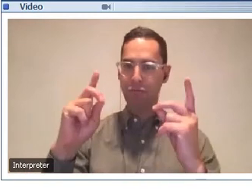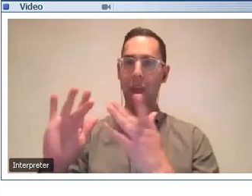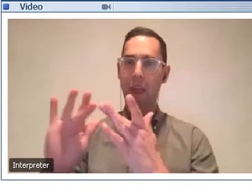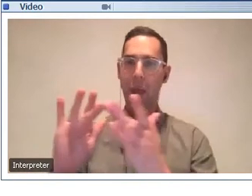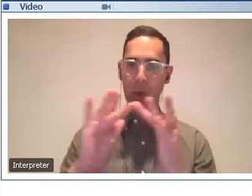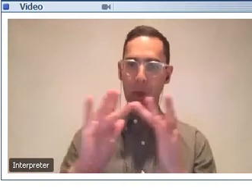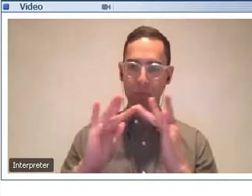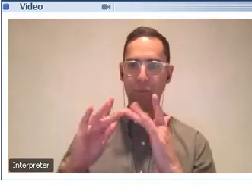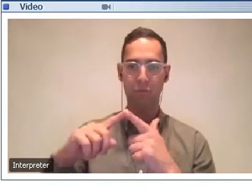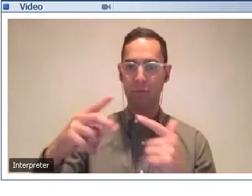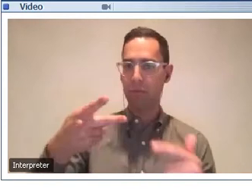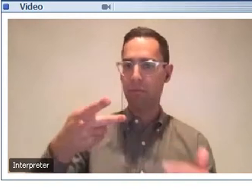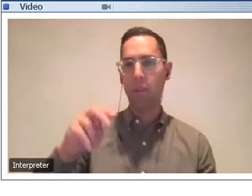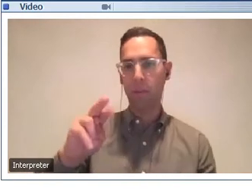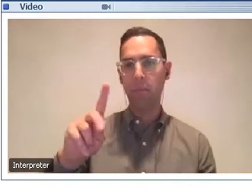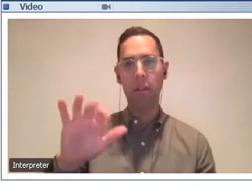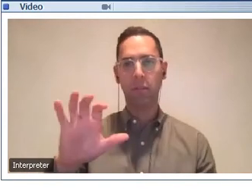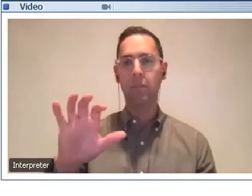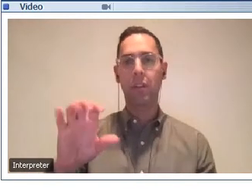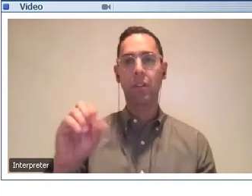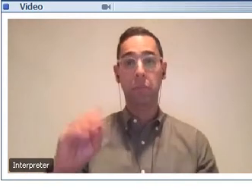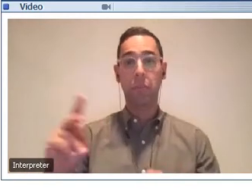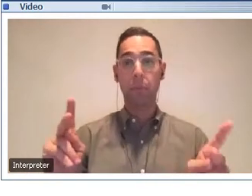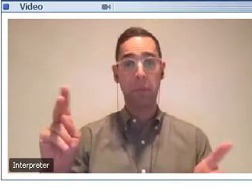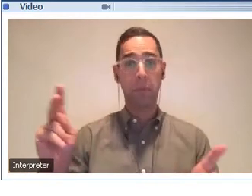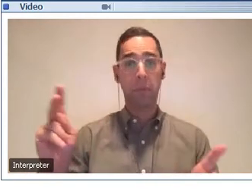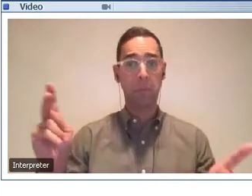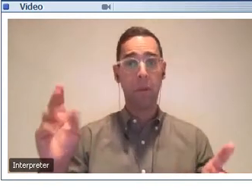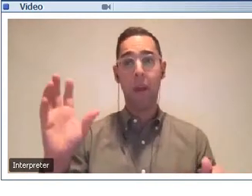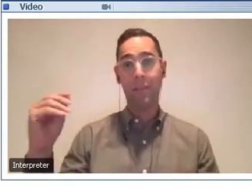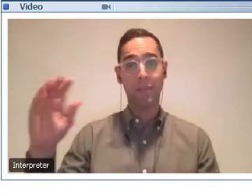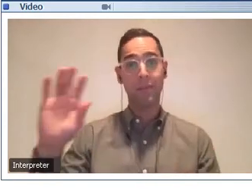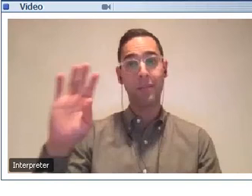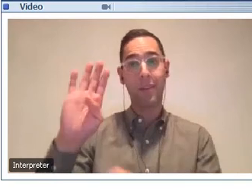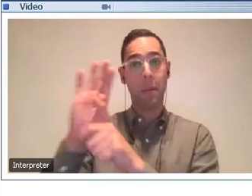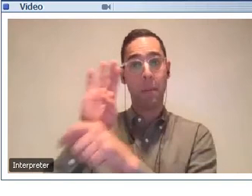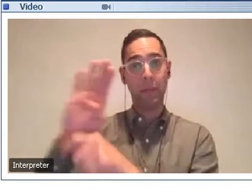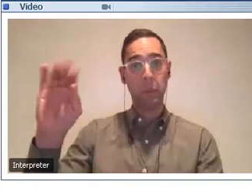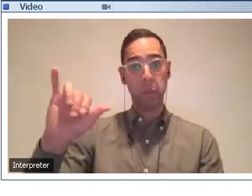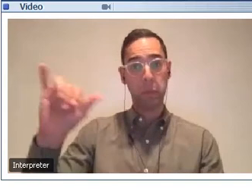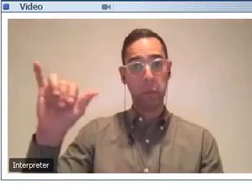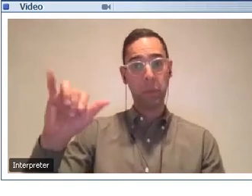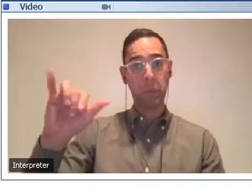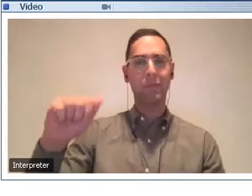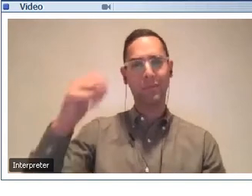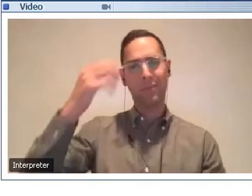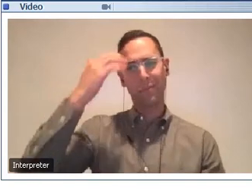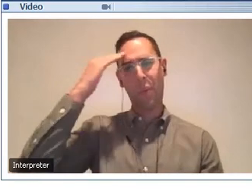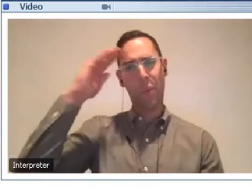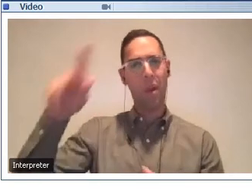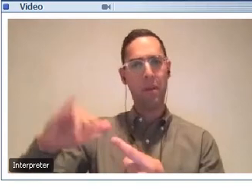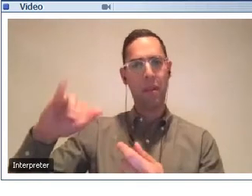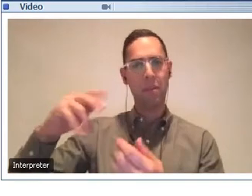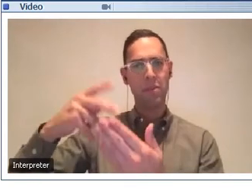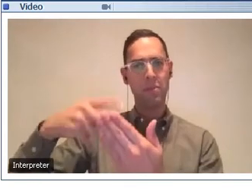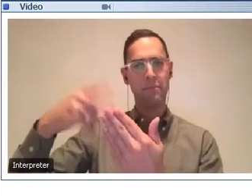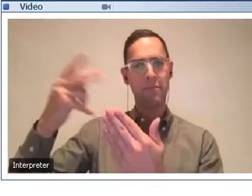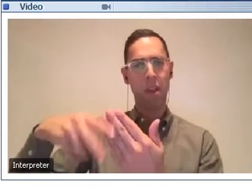the public so that workers and employers are aware of the program and know how to access it, and